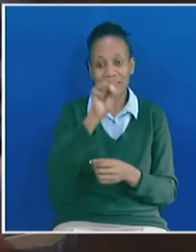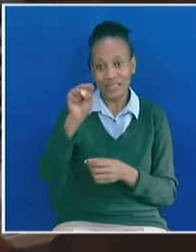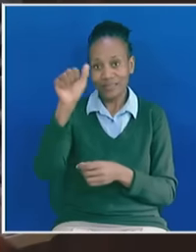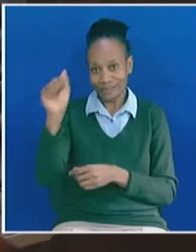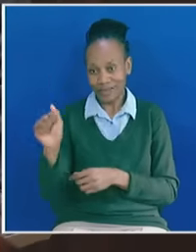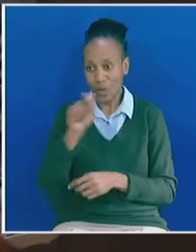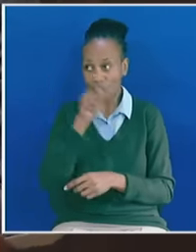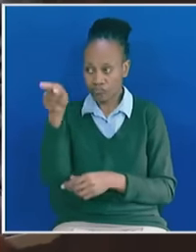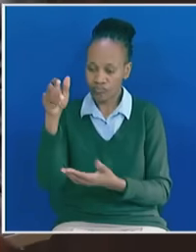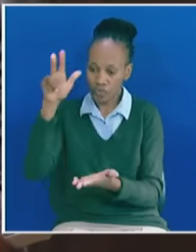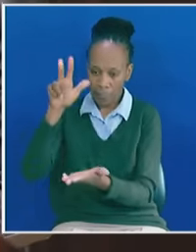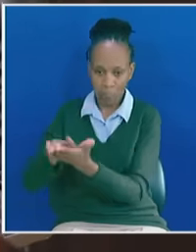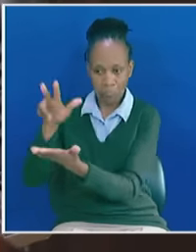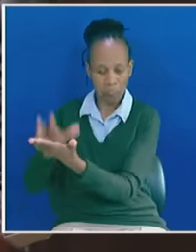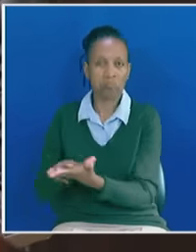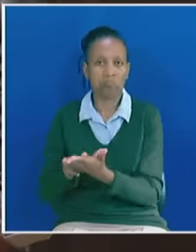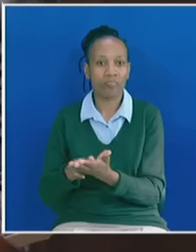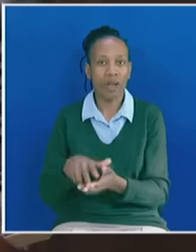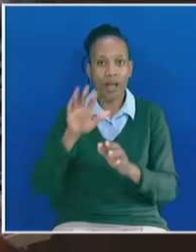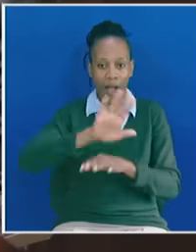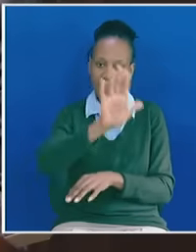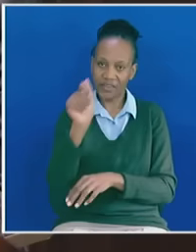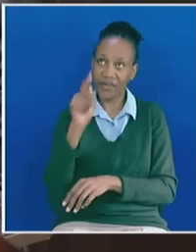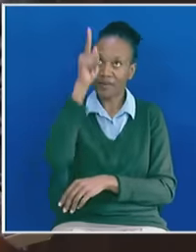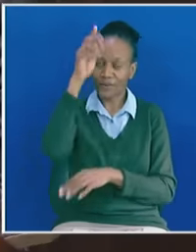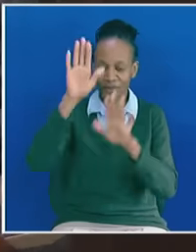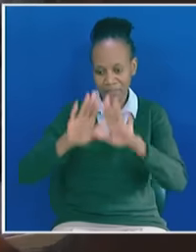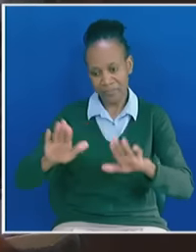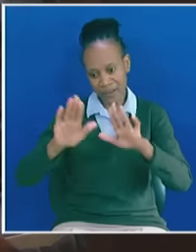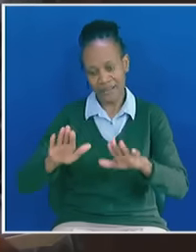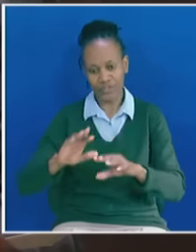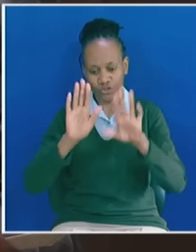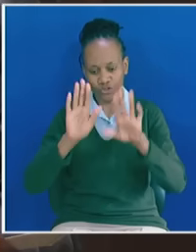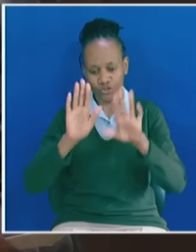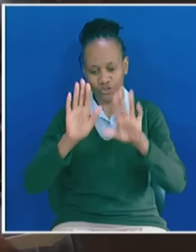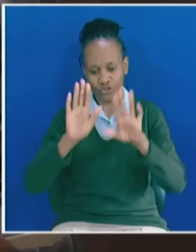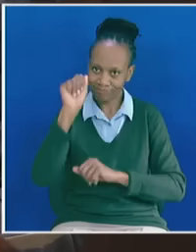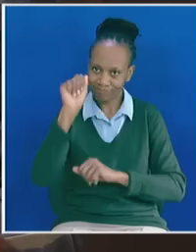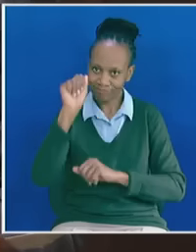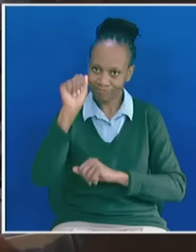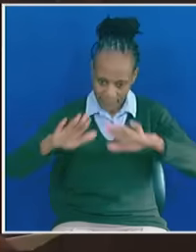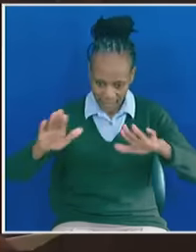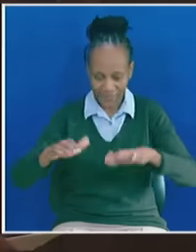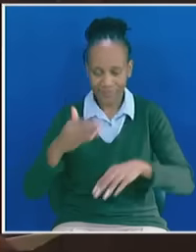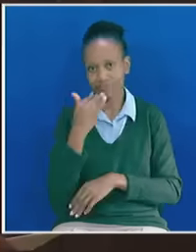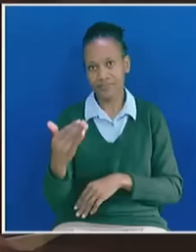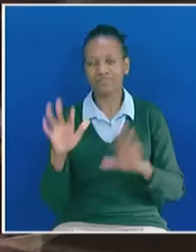and approval. God bless Africa, her sons and daughters. I thank you.